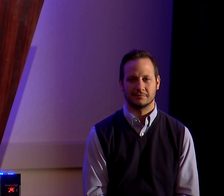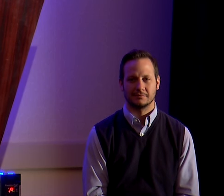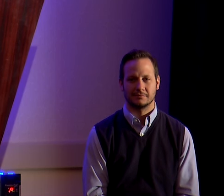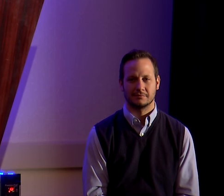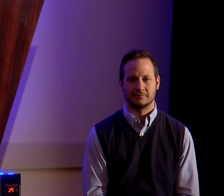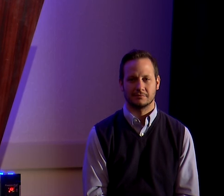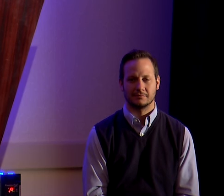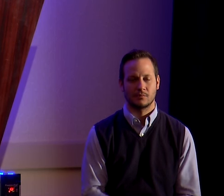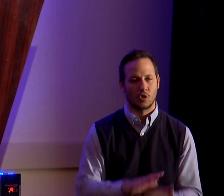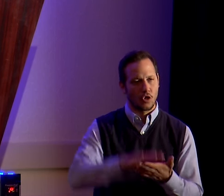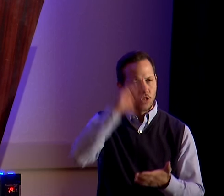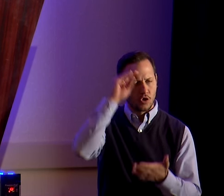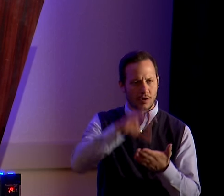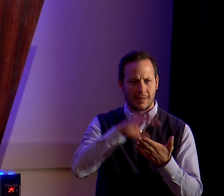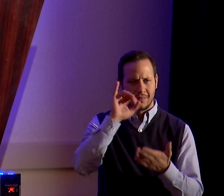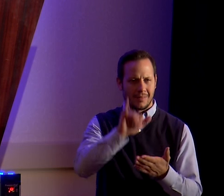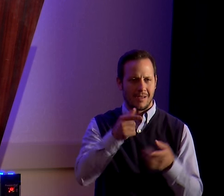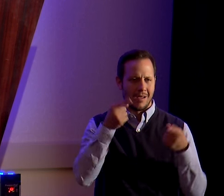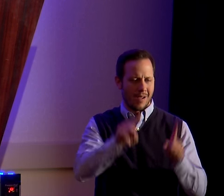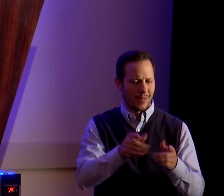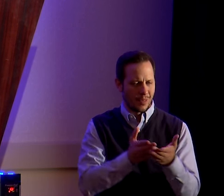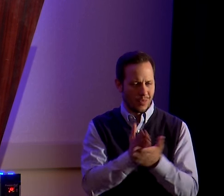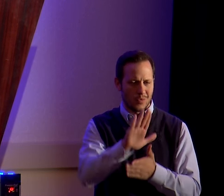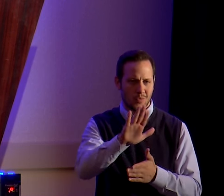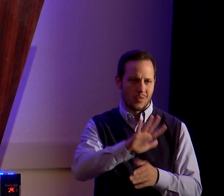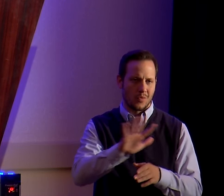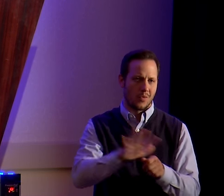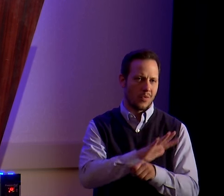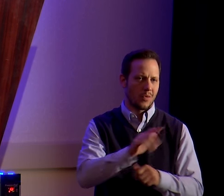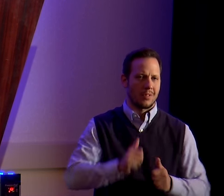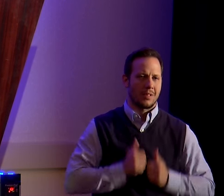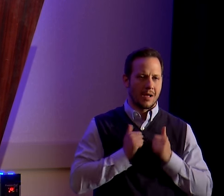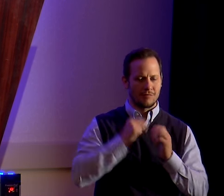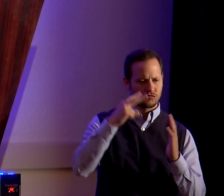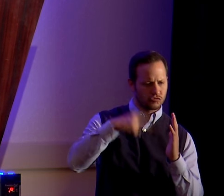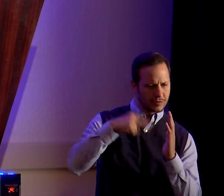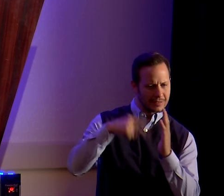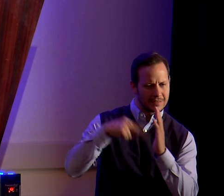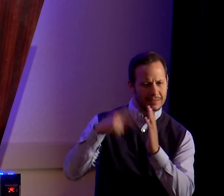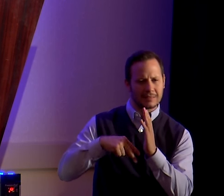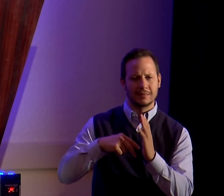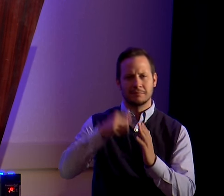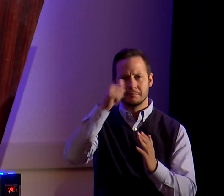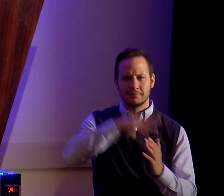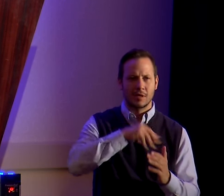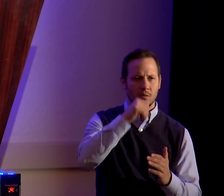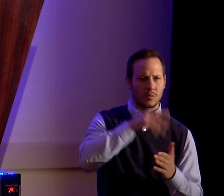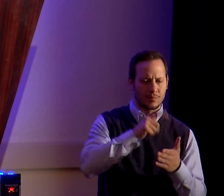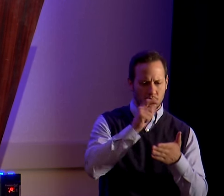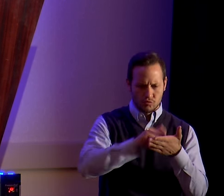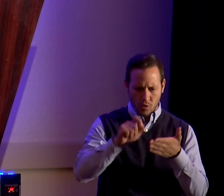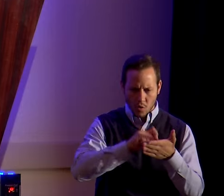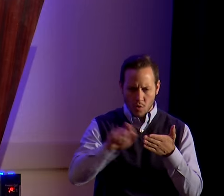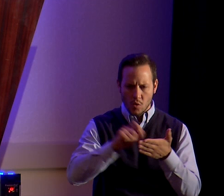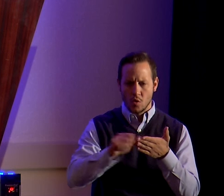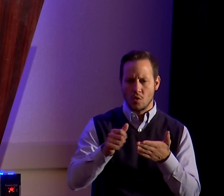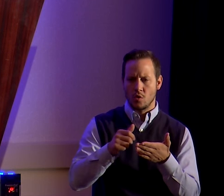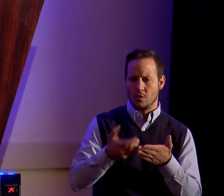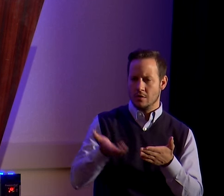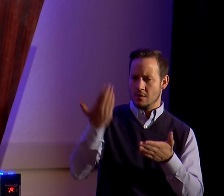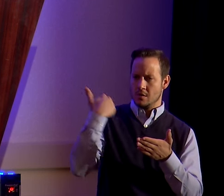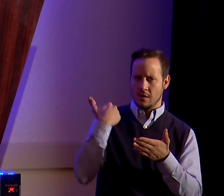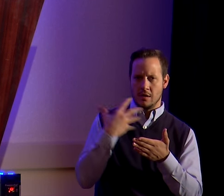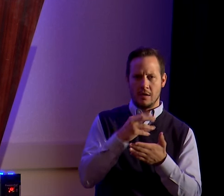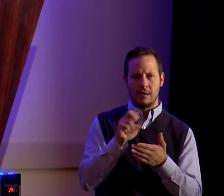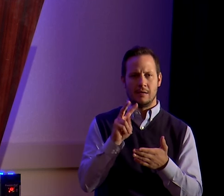Learning is a lifelong process. Read the works of men and women of letters of yesterday and today. Keep up with the